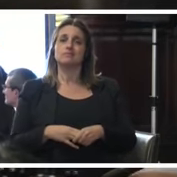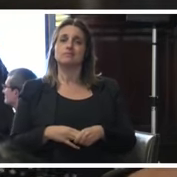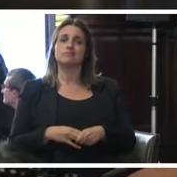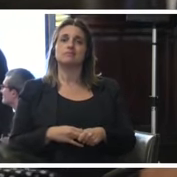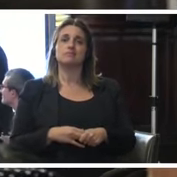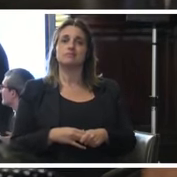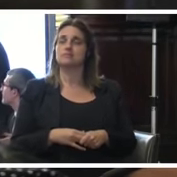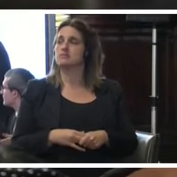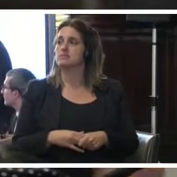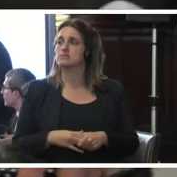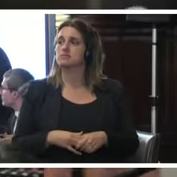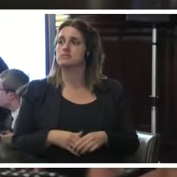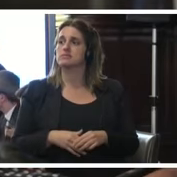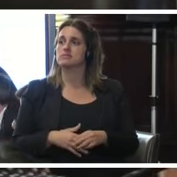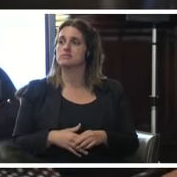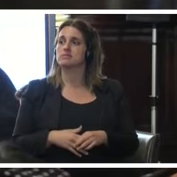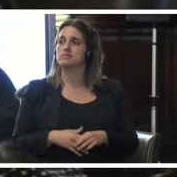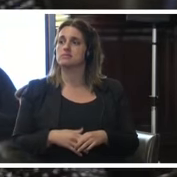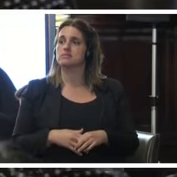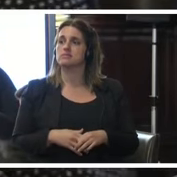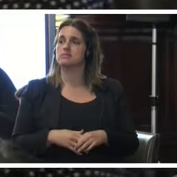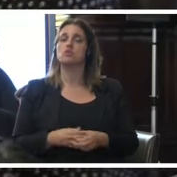We reconvene at 2:30.